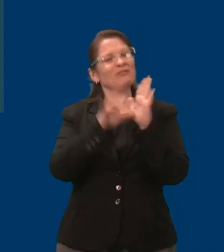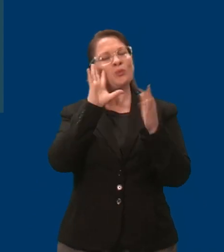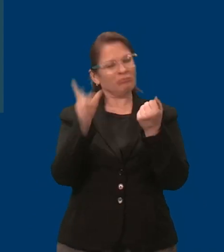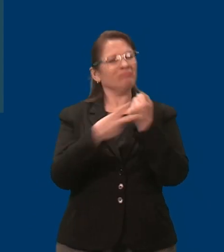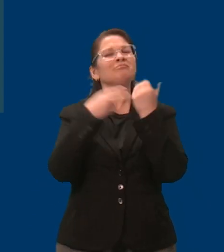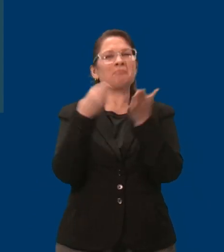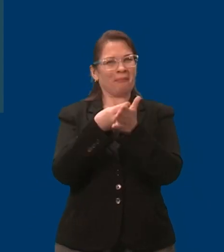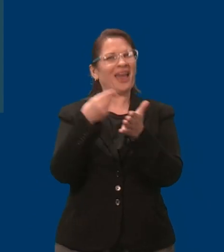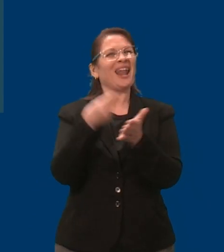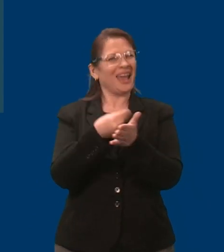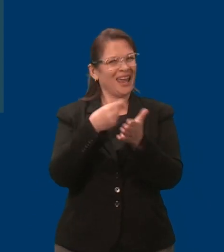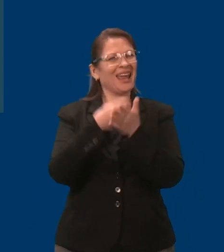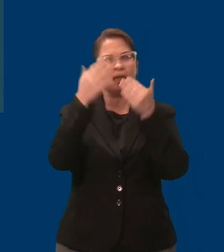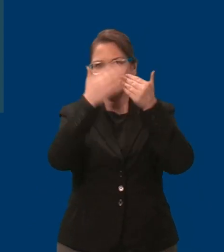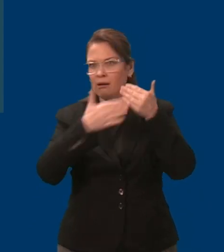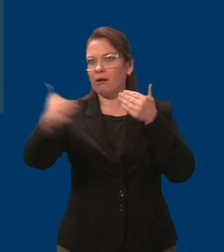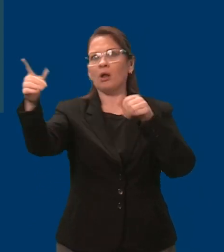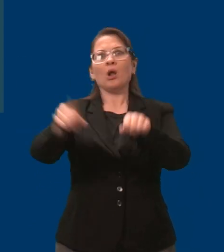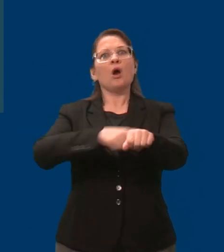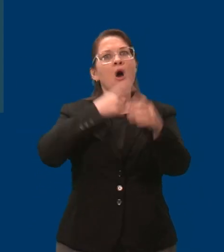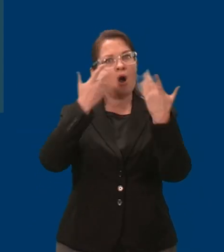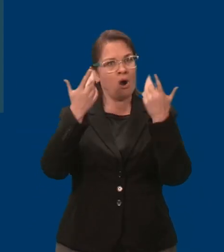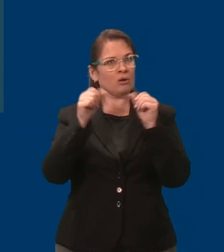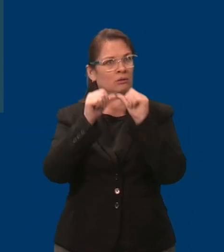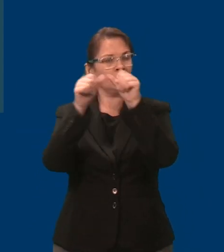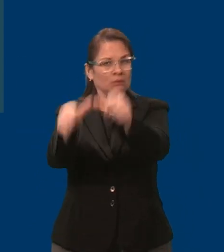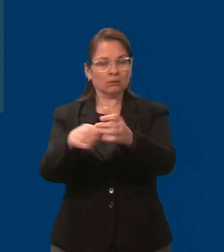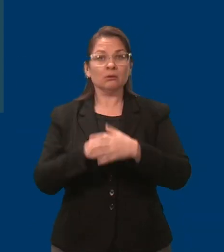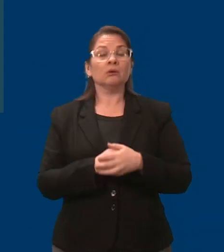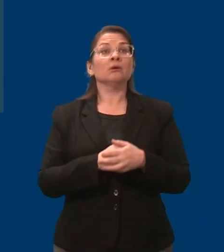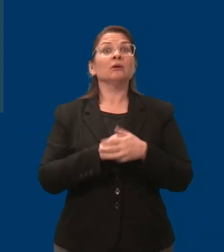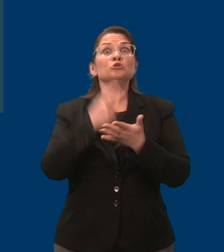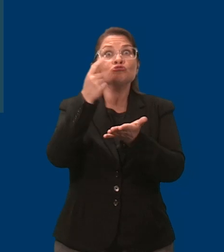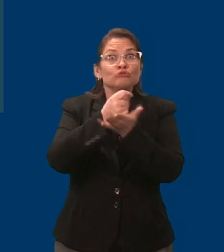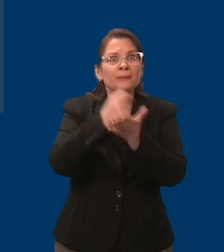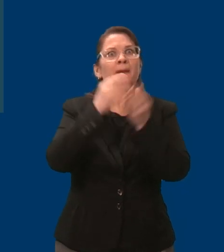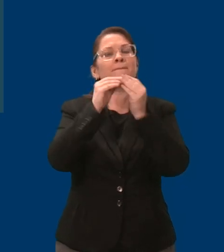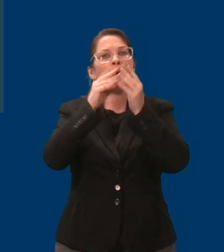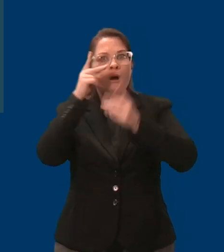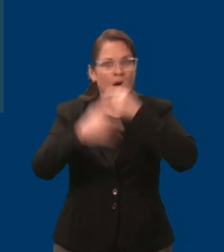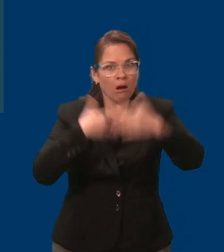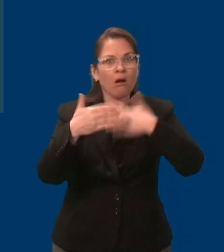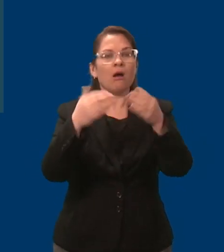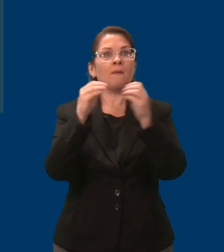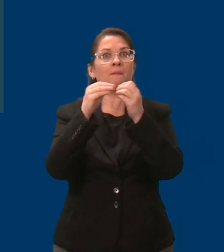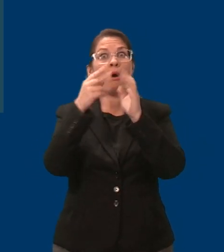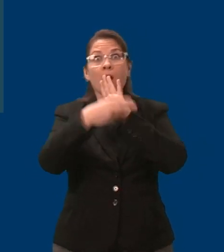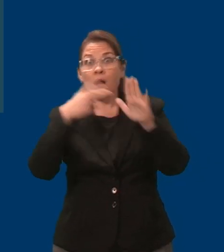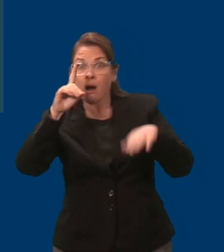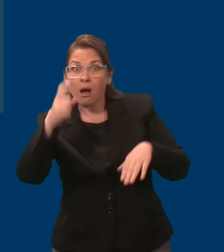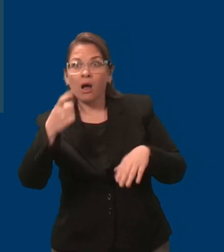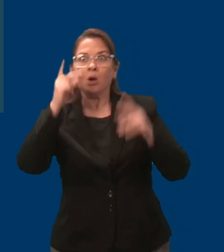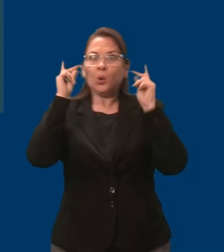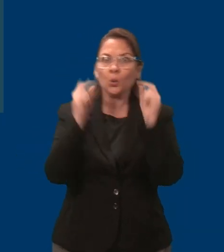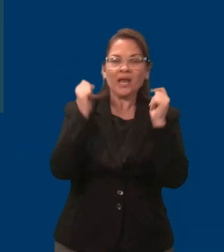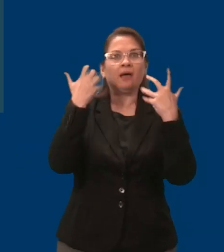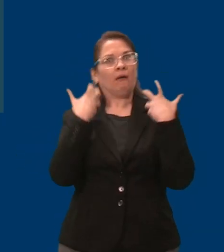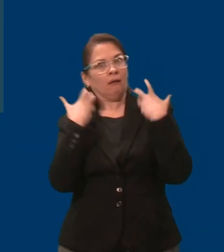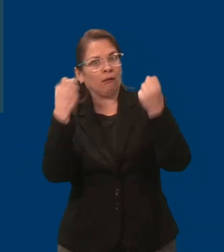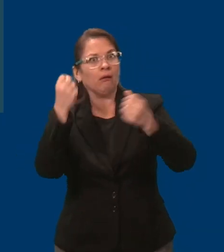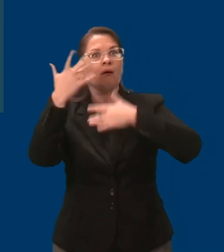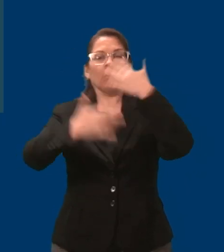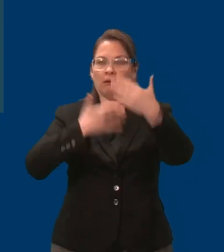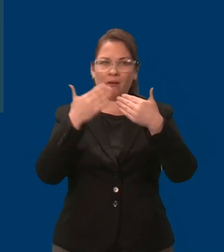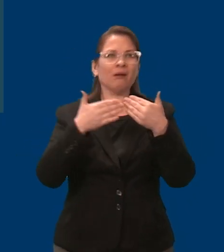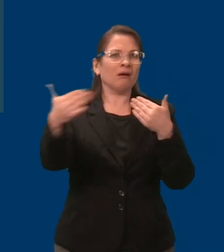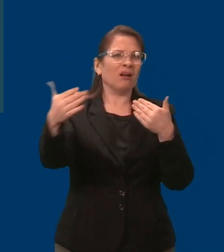and diagnosed early, which slows down the disease progression and the need for facility care or nursing support. The state would save in the